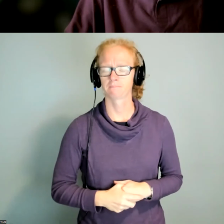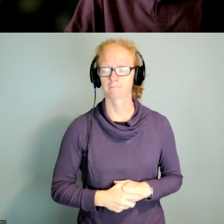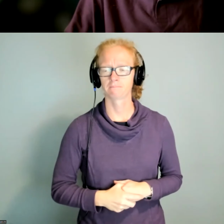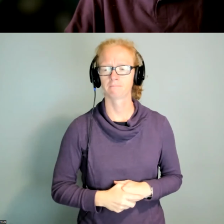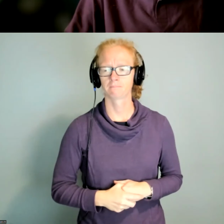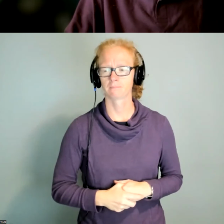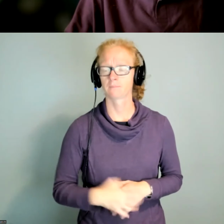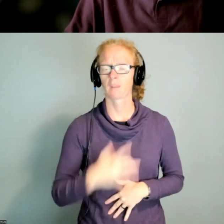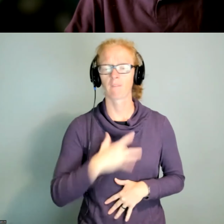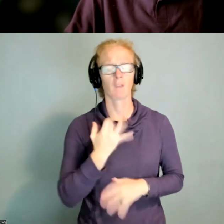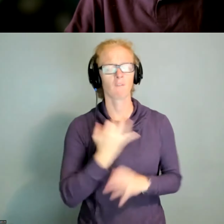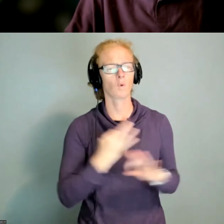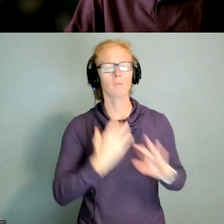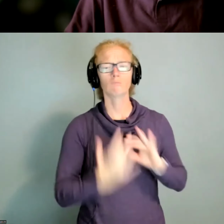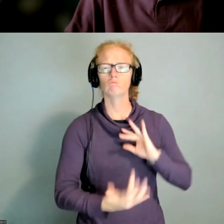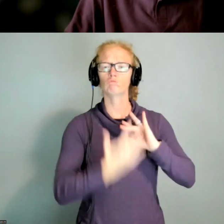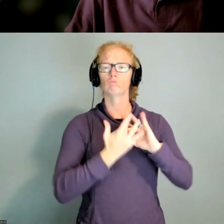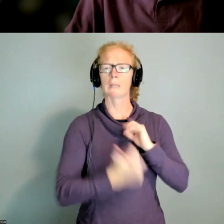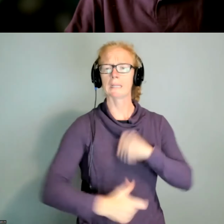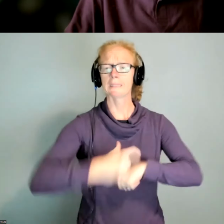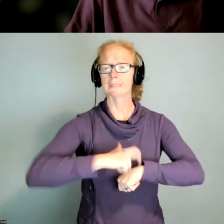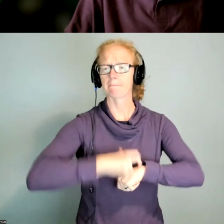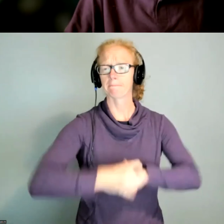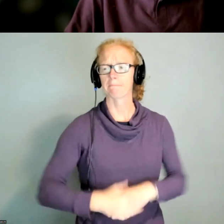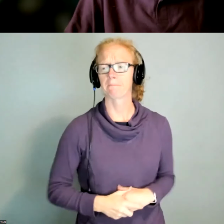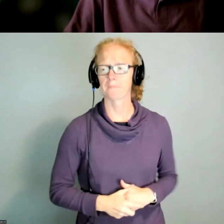Feel free to reach out.